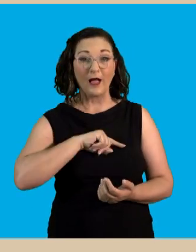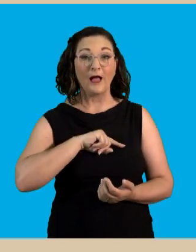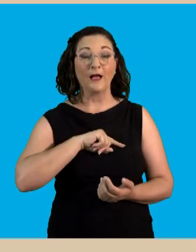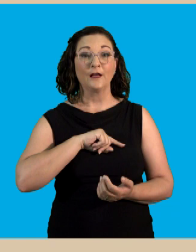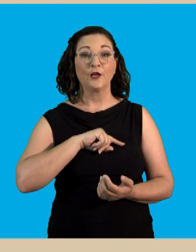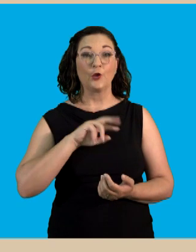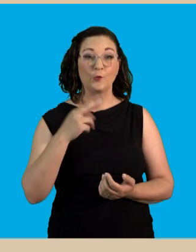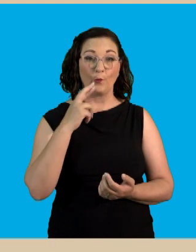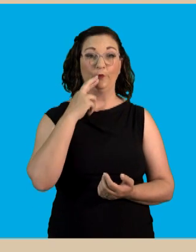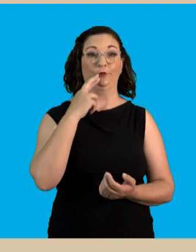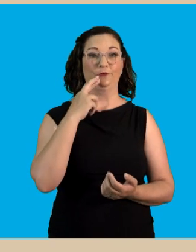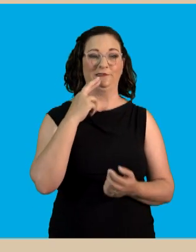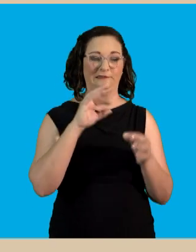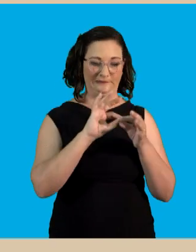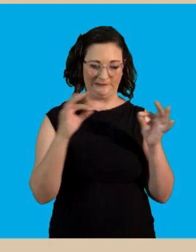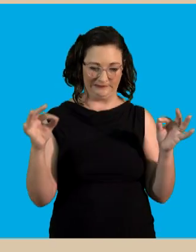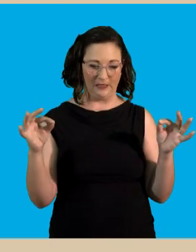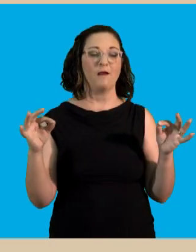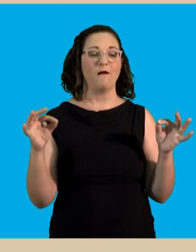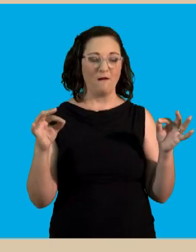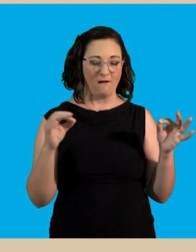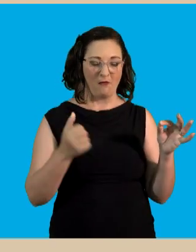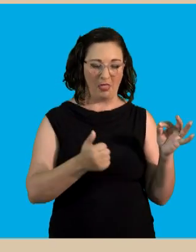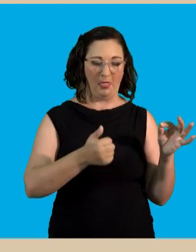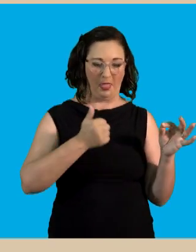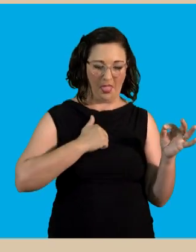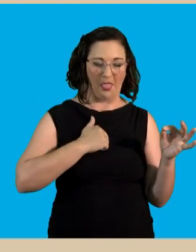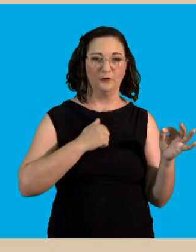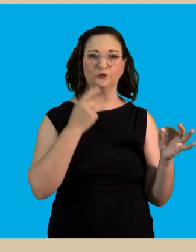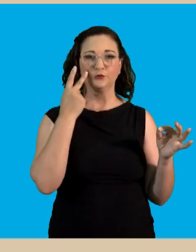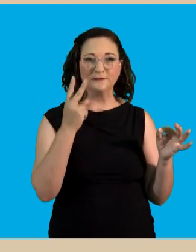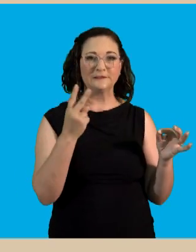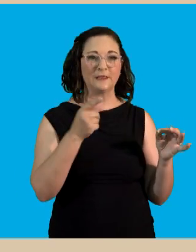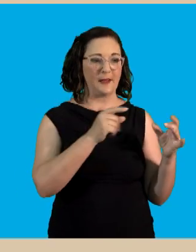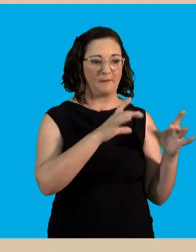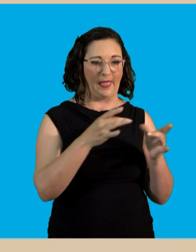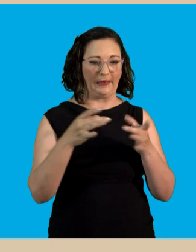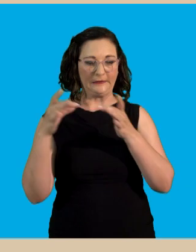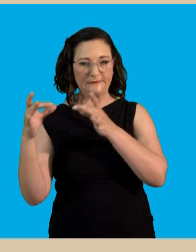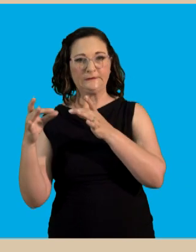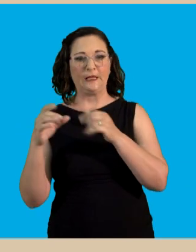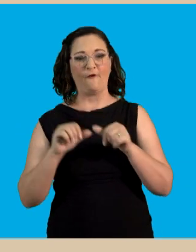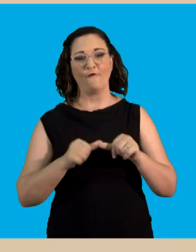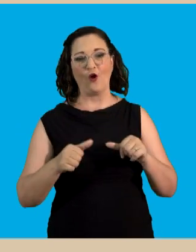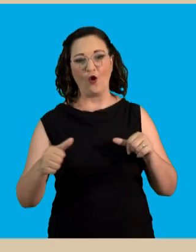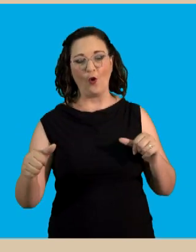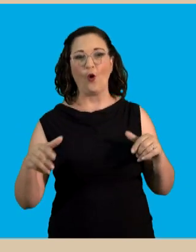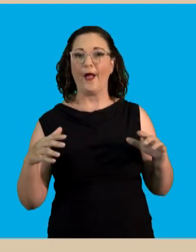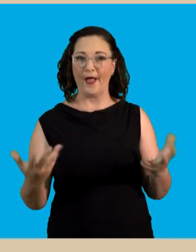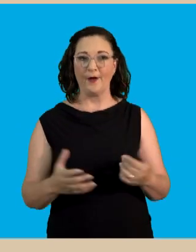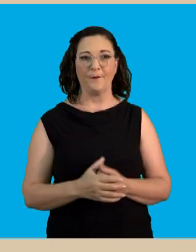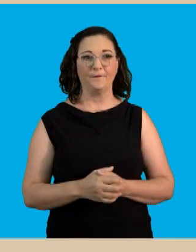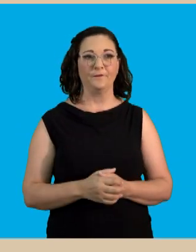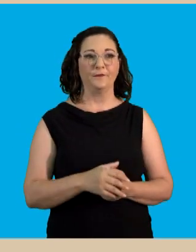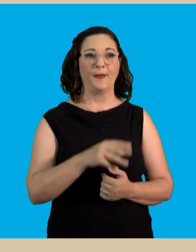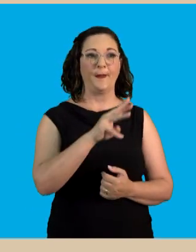noodles. Remember, this sentence helps us to identify how our planets follow each other. And